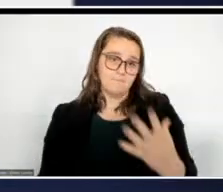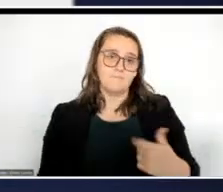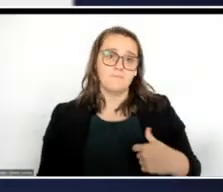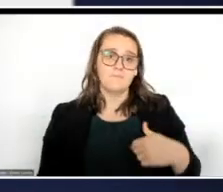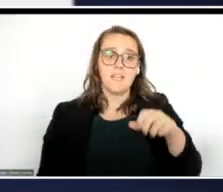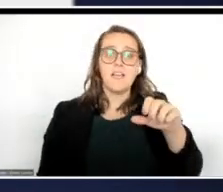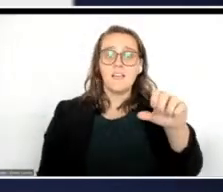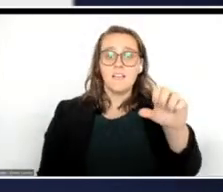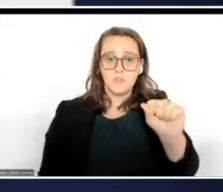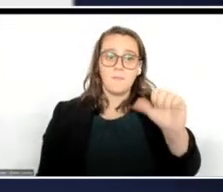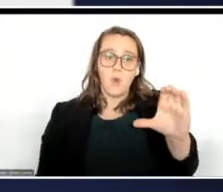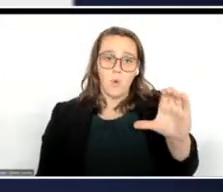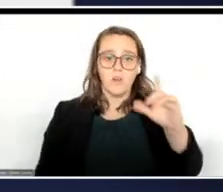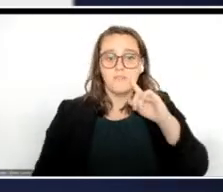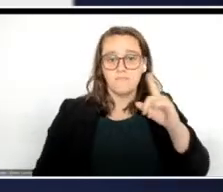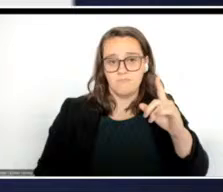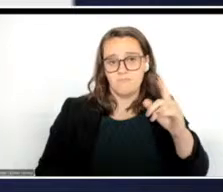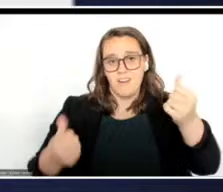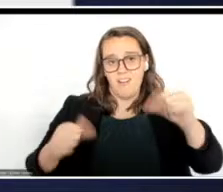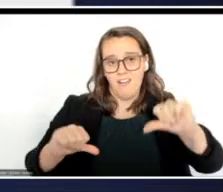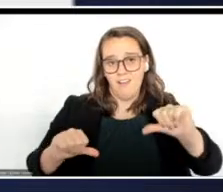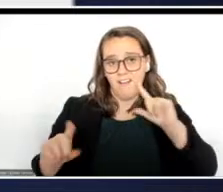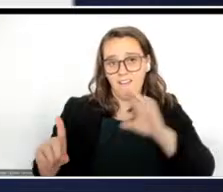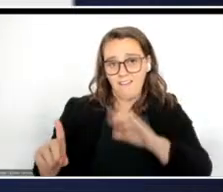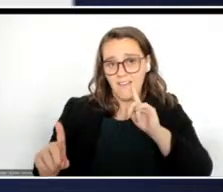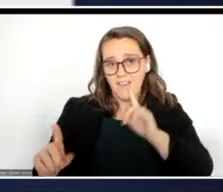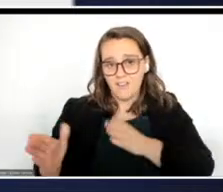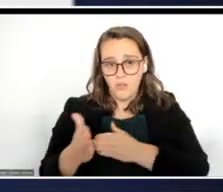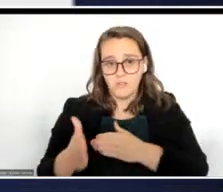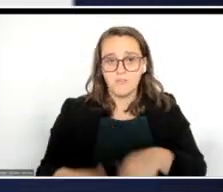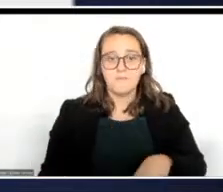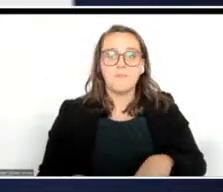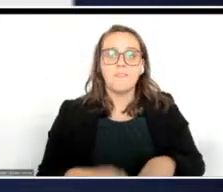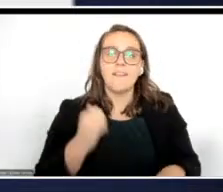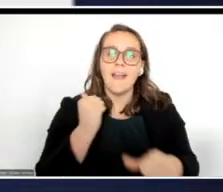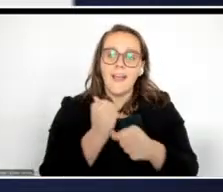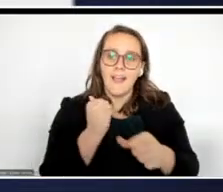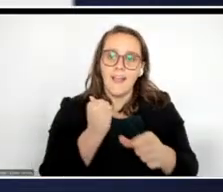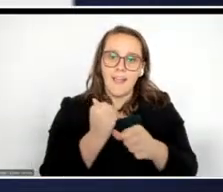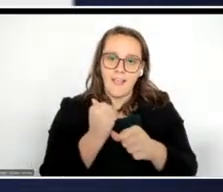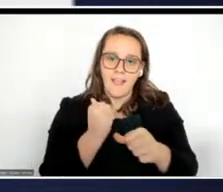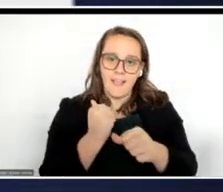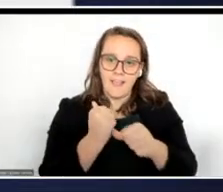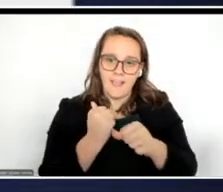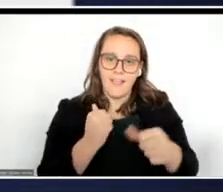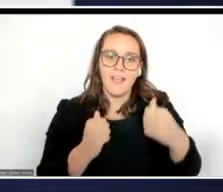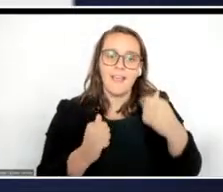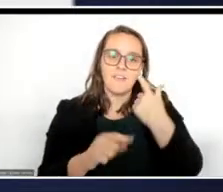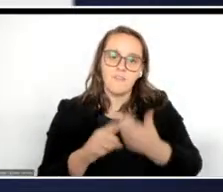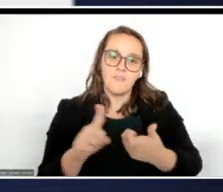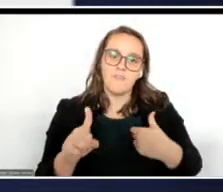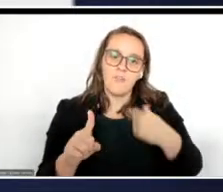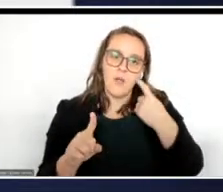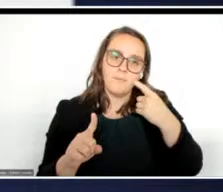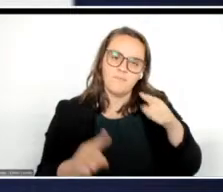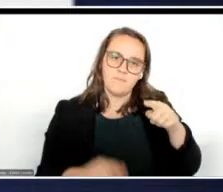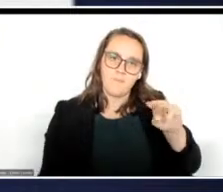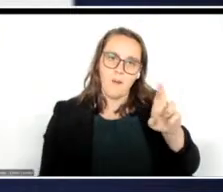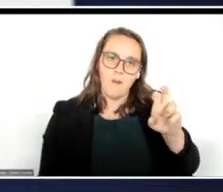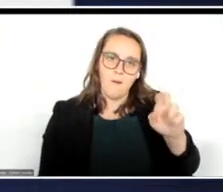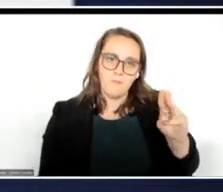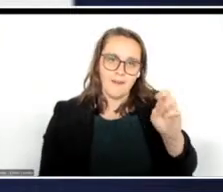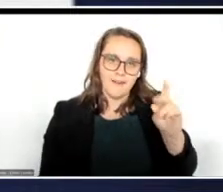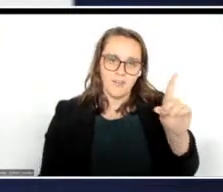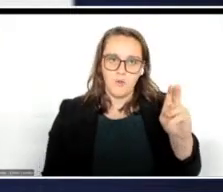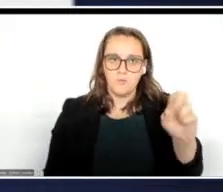is livid now. Cassidy Hutchison, an aide to Chief of Staff Mark Meadows, was present for that conversation and described